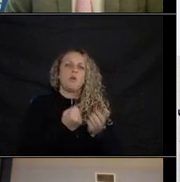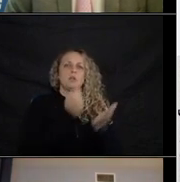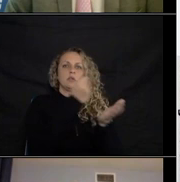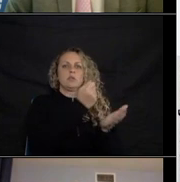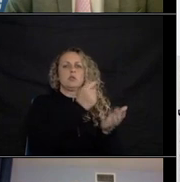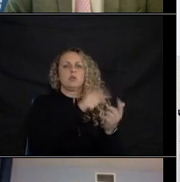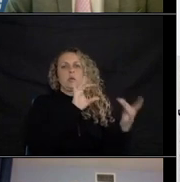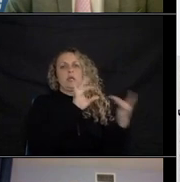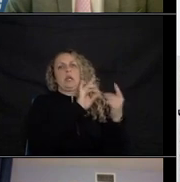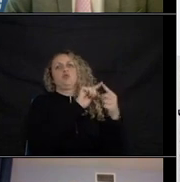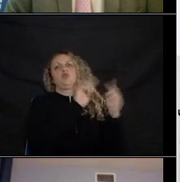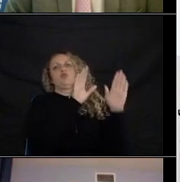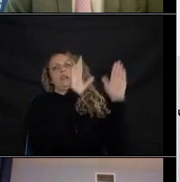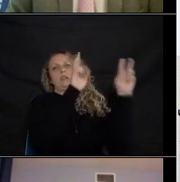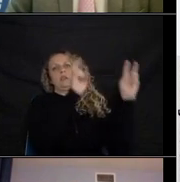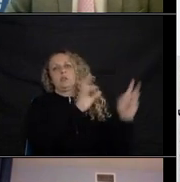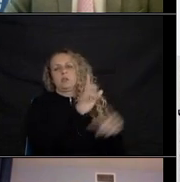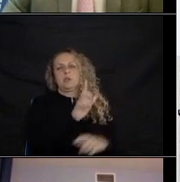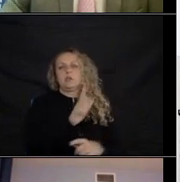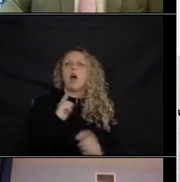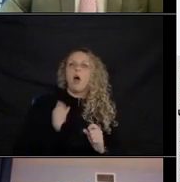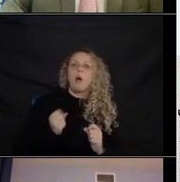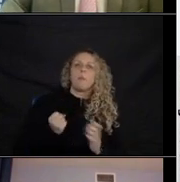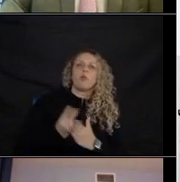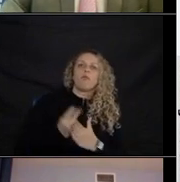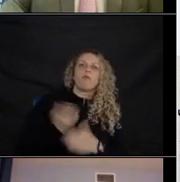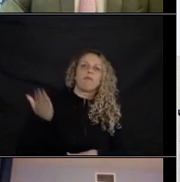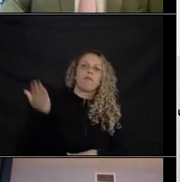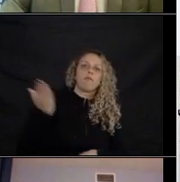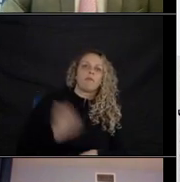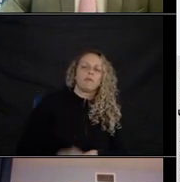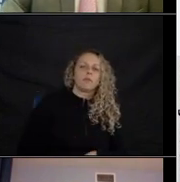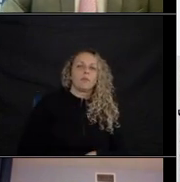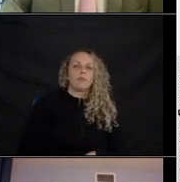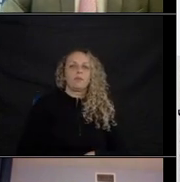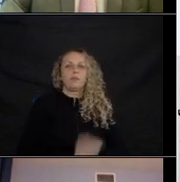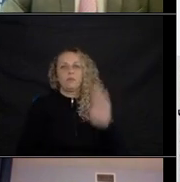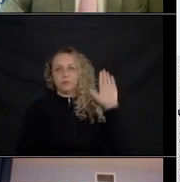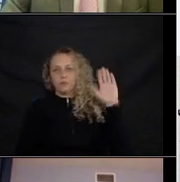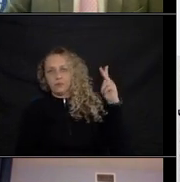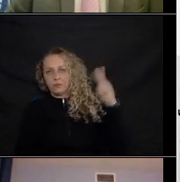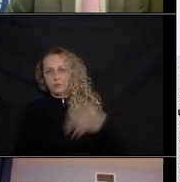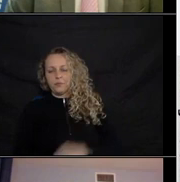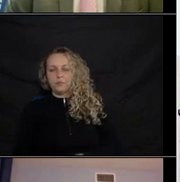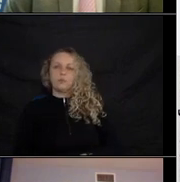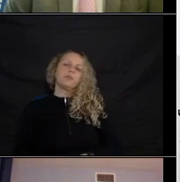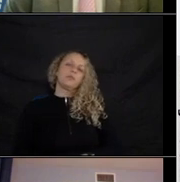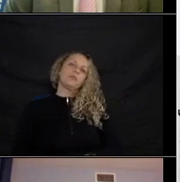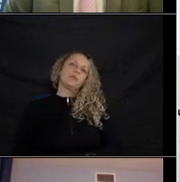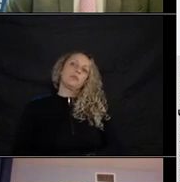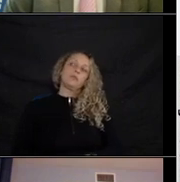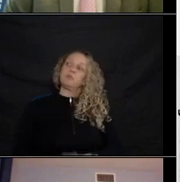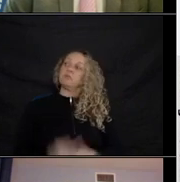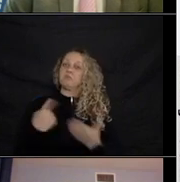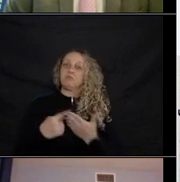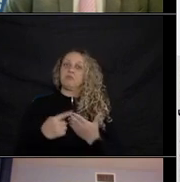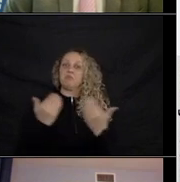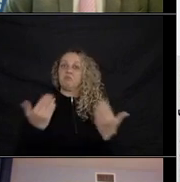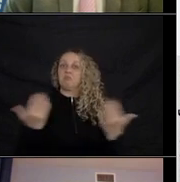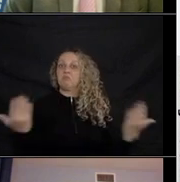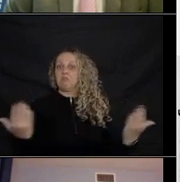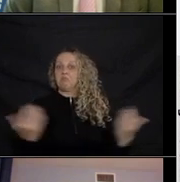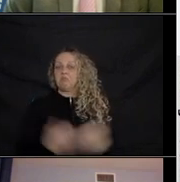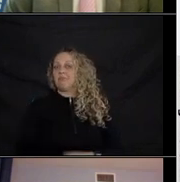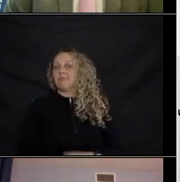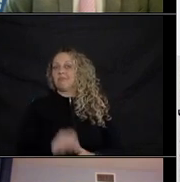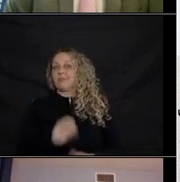Greatness. Motion to approve. Second. Any further discussion?